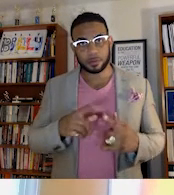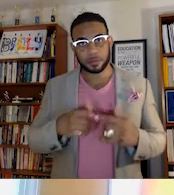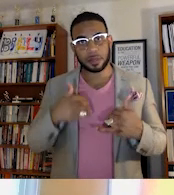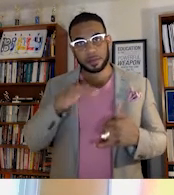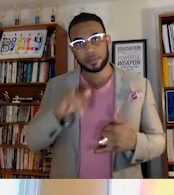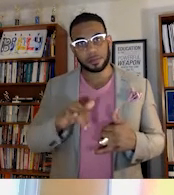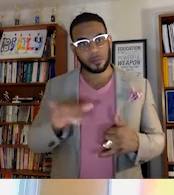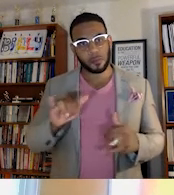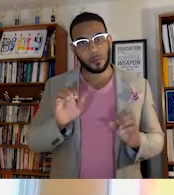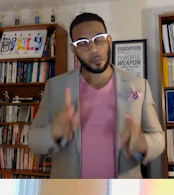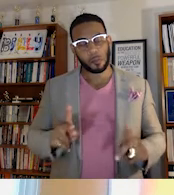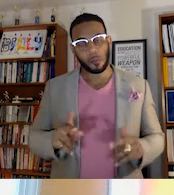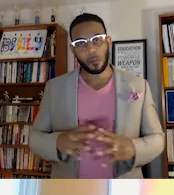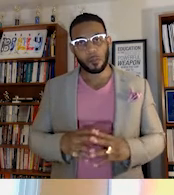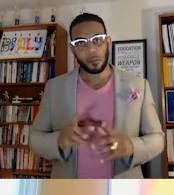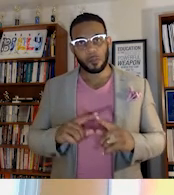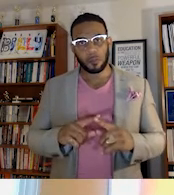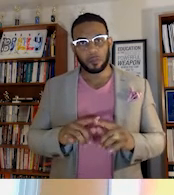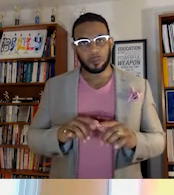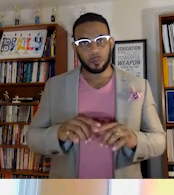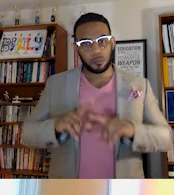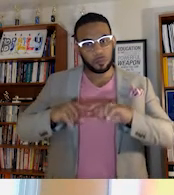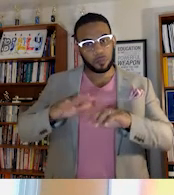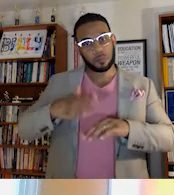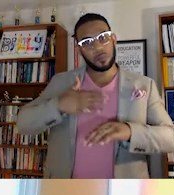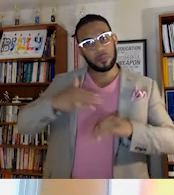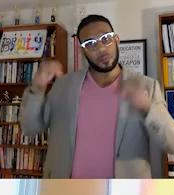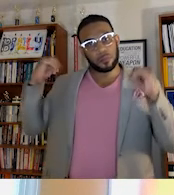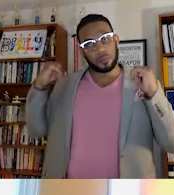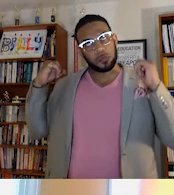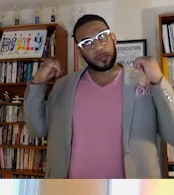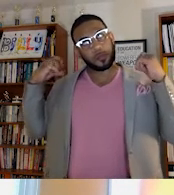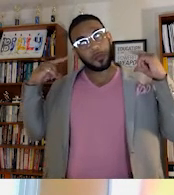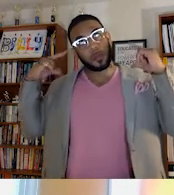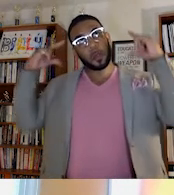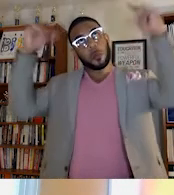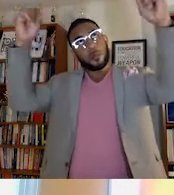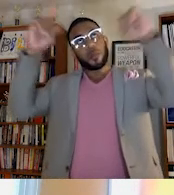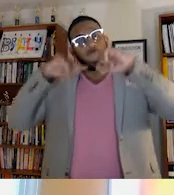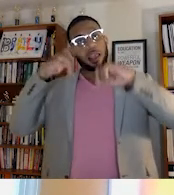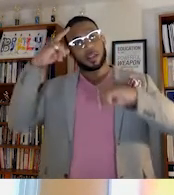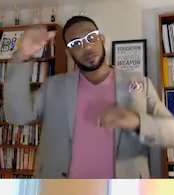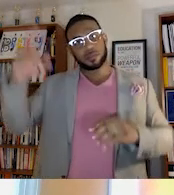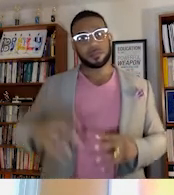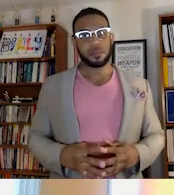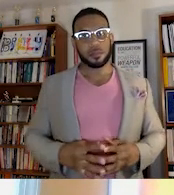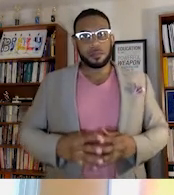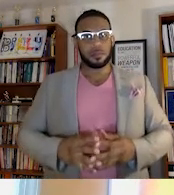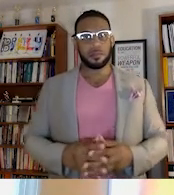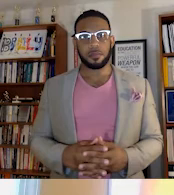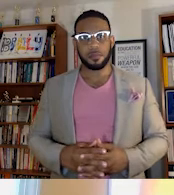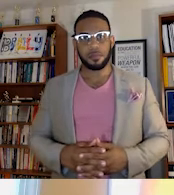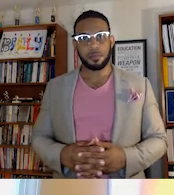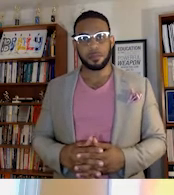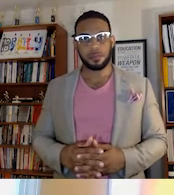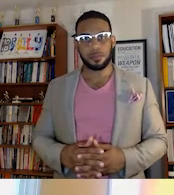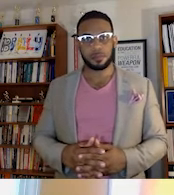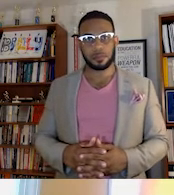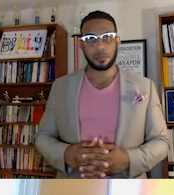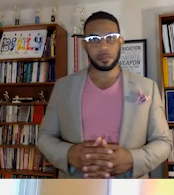have that same opportunity to stand on my shoulders and go farther than I could have dreamed.